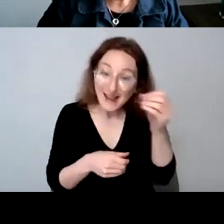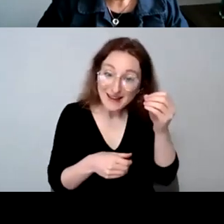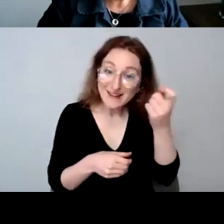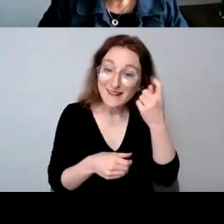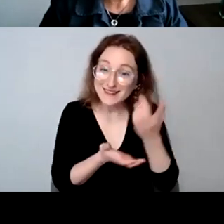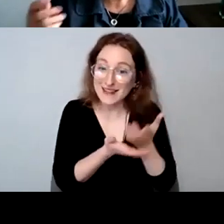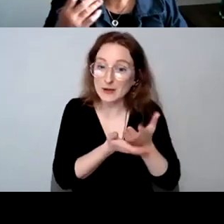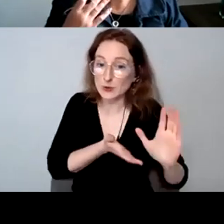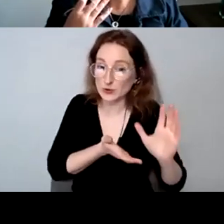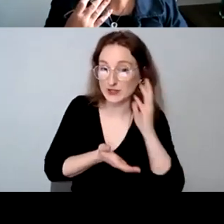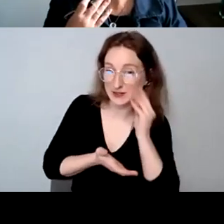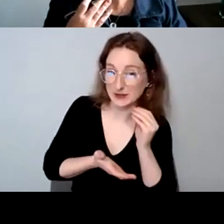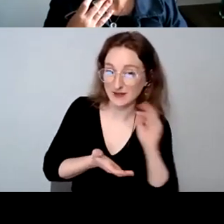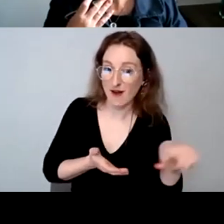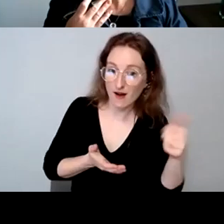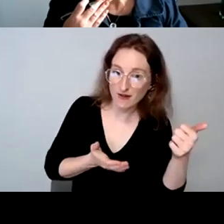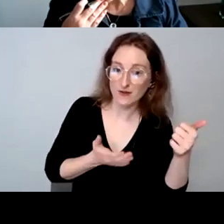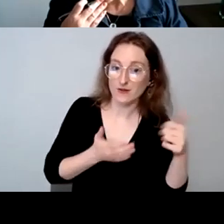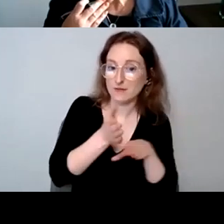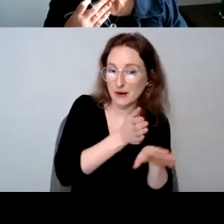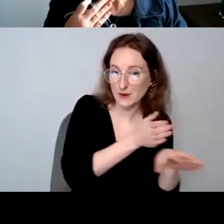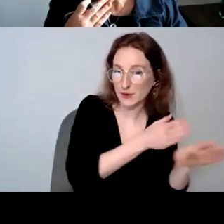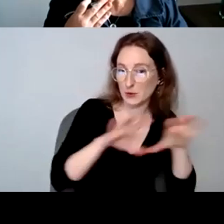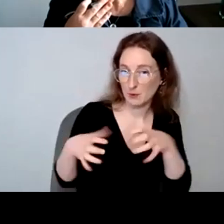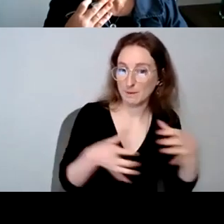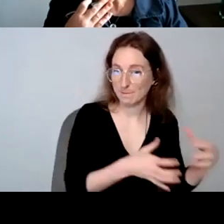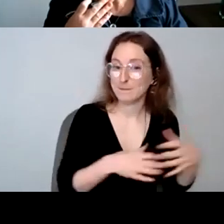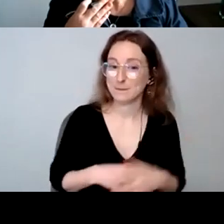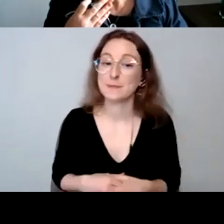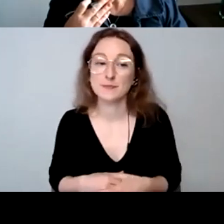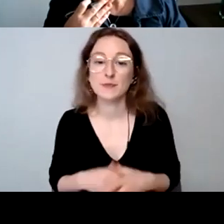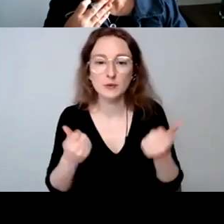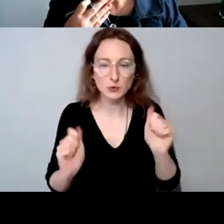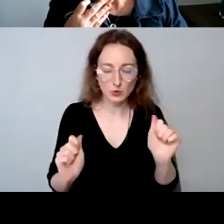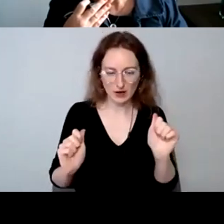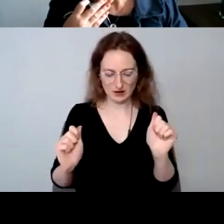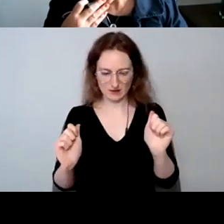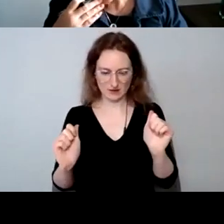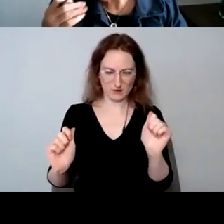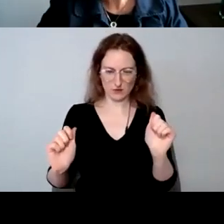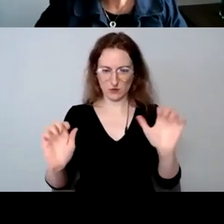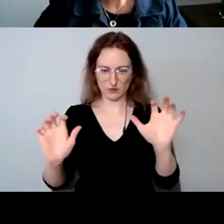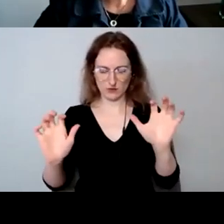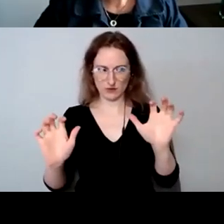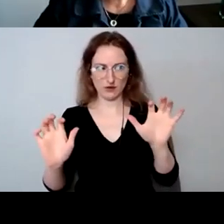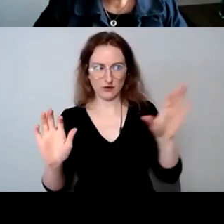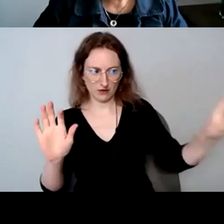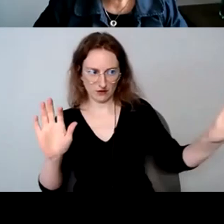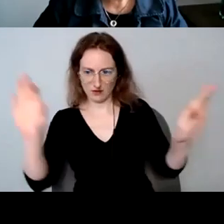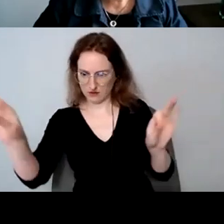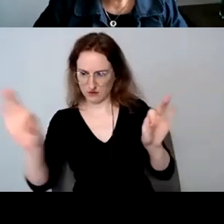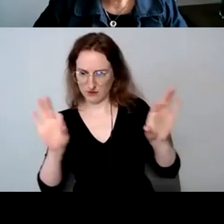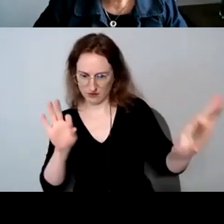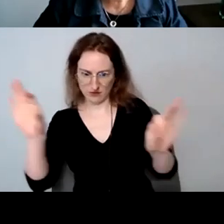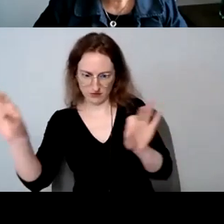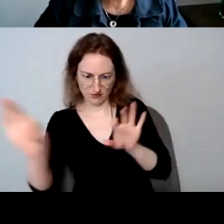minority groups and try to cultivate an understanding of inclusion as this platform for the